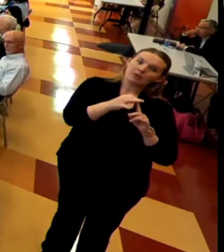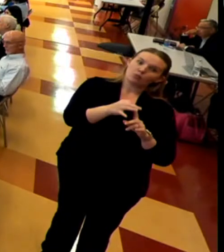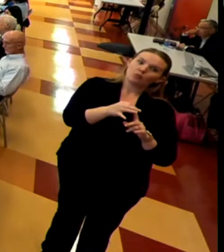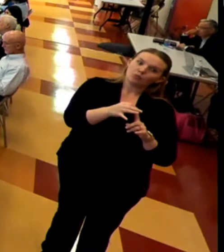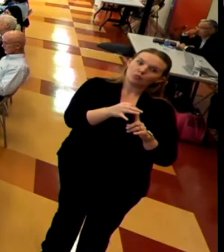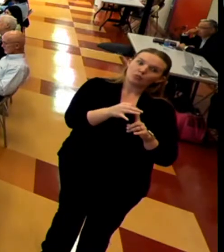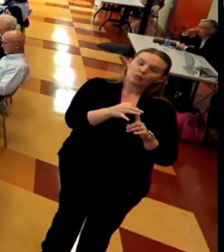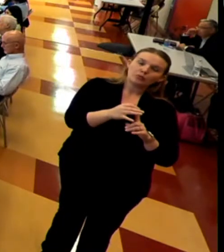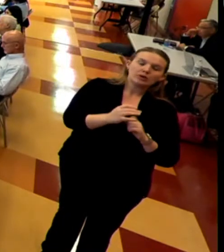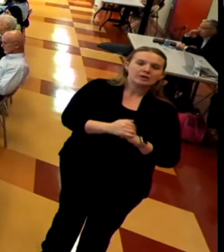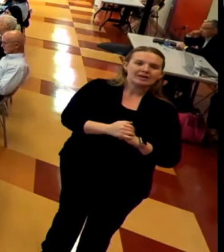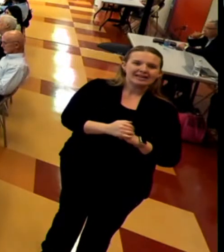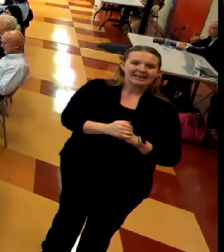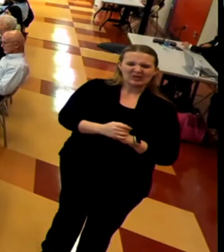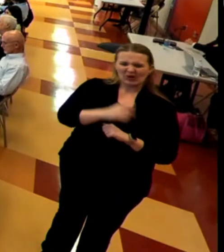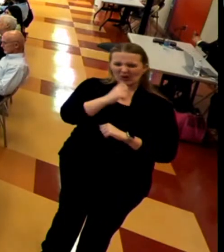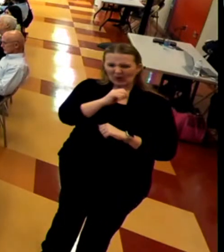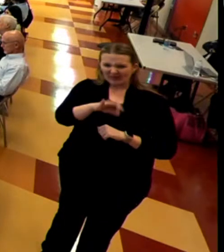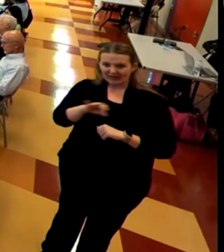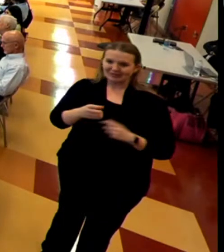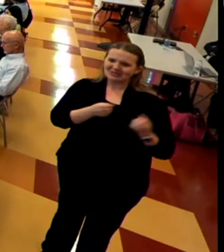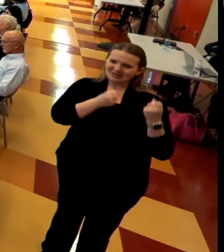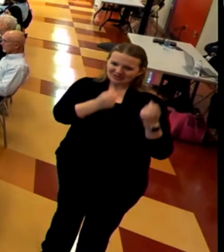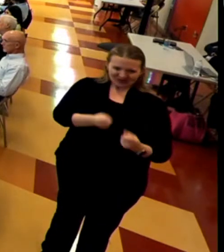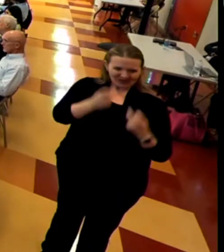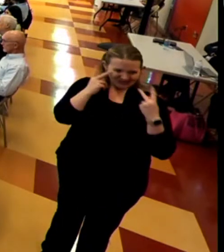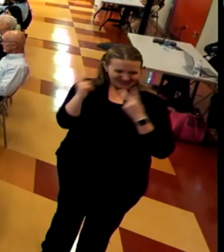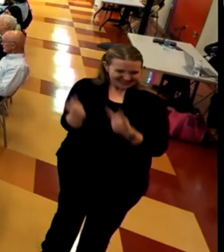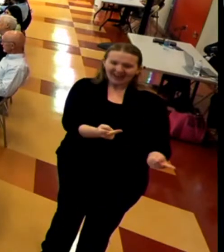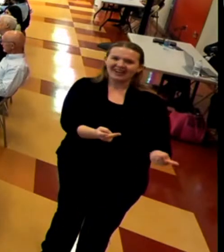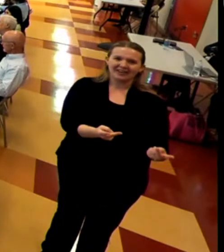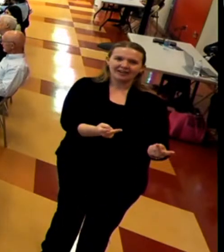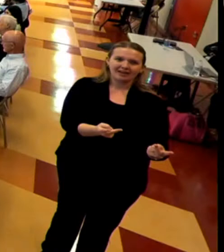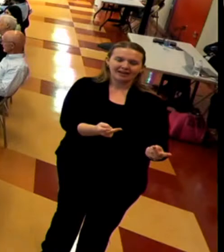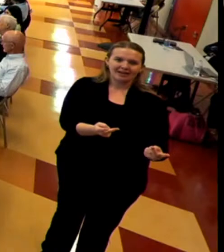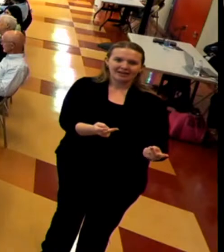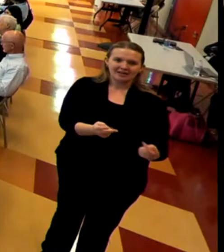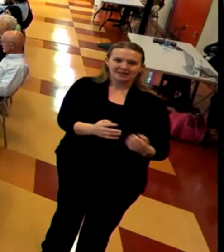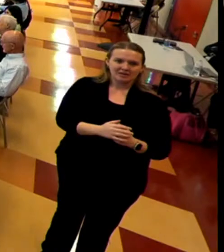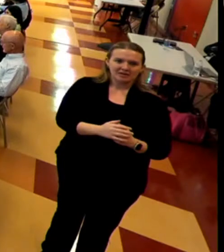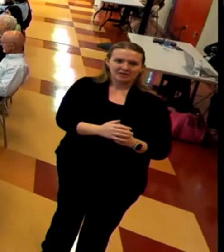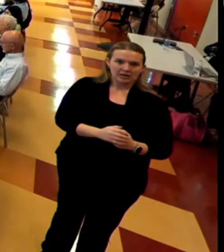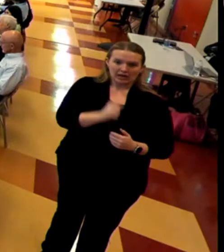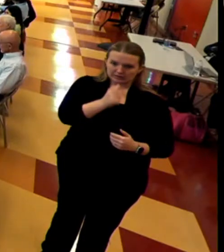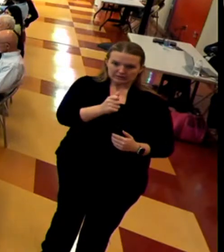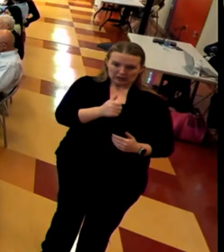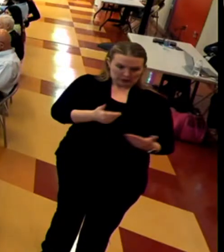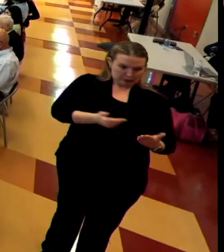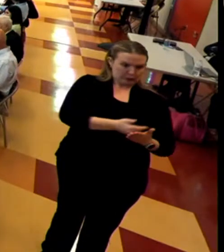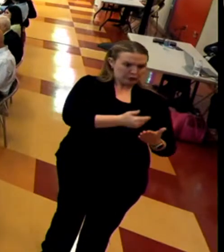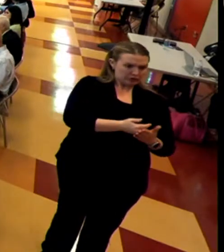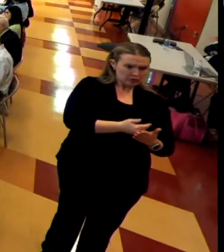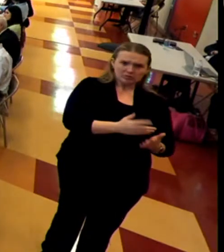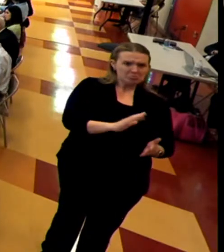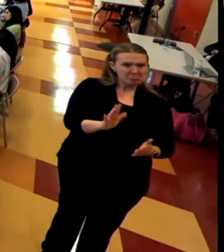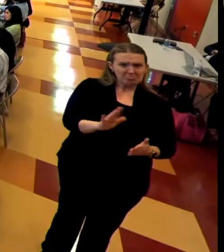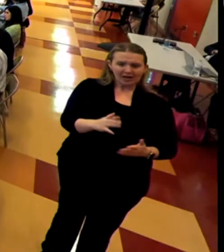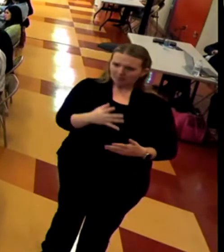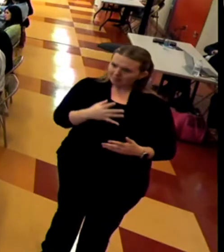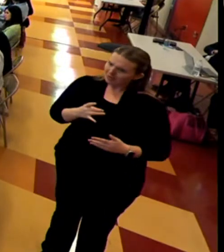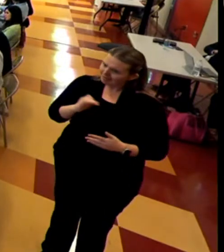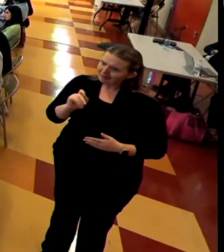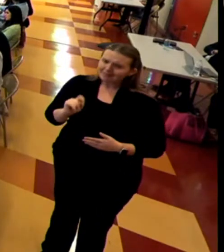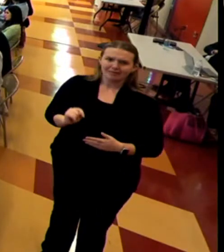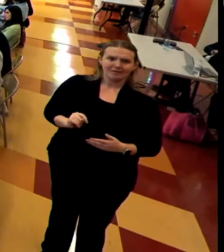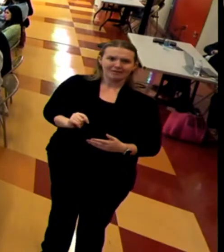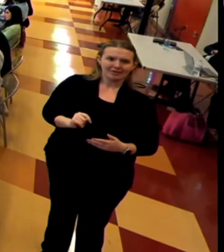It's kind of old-fashioned. You guys drove out here, you see it. I mean, it's not anything modern, and we like it that way.